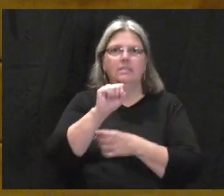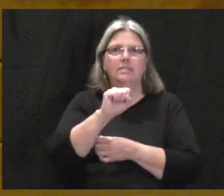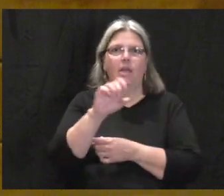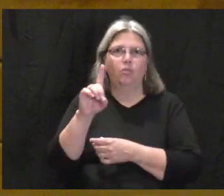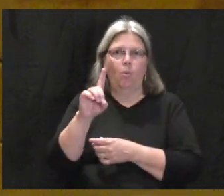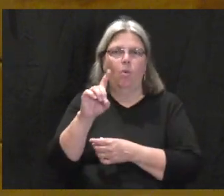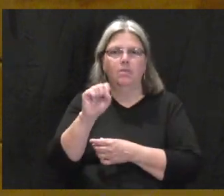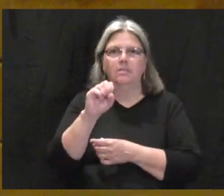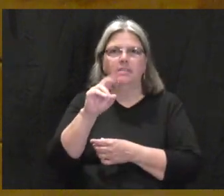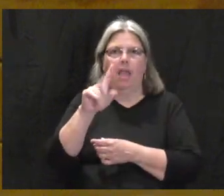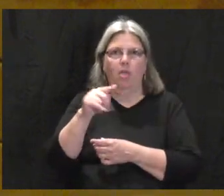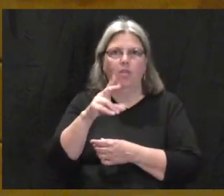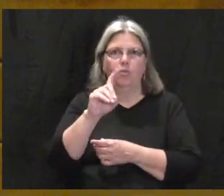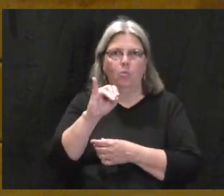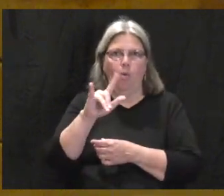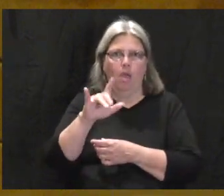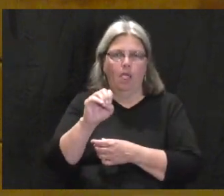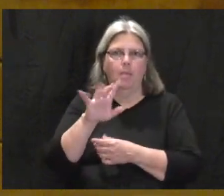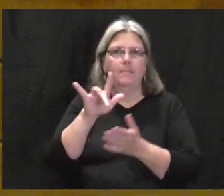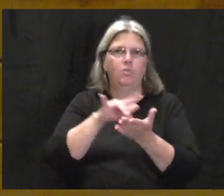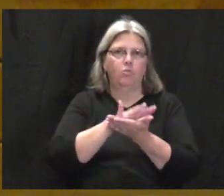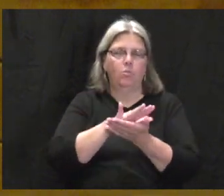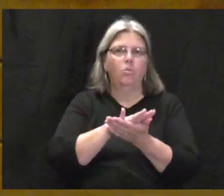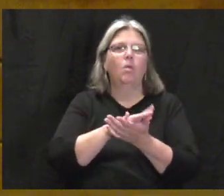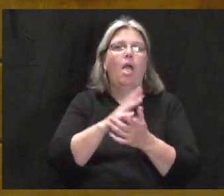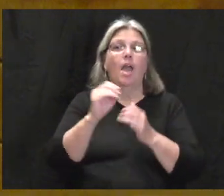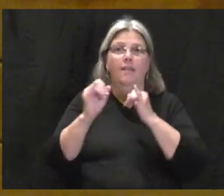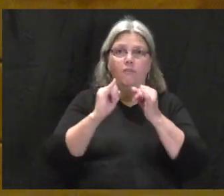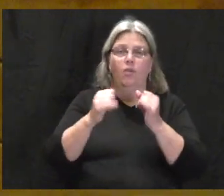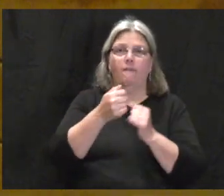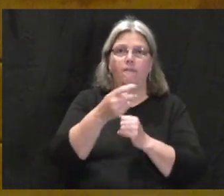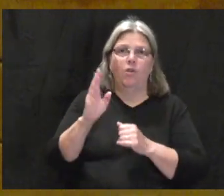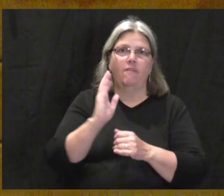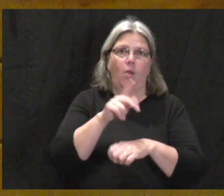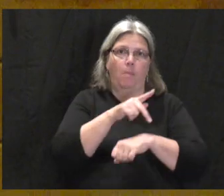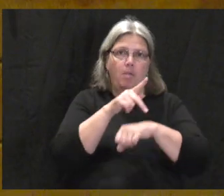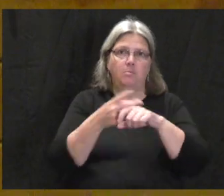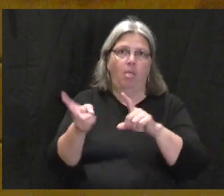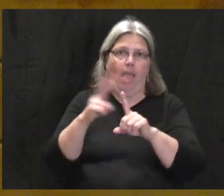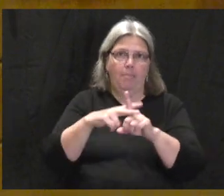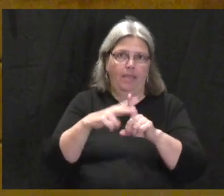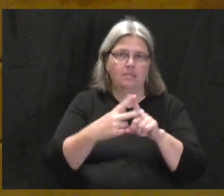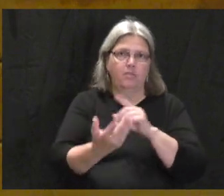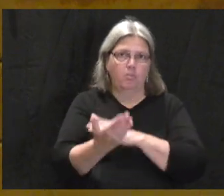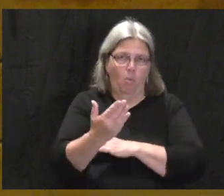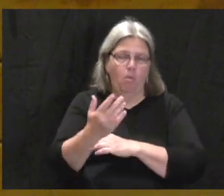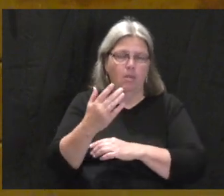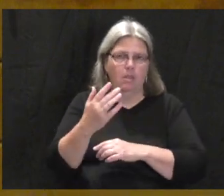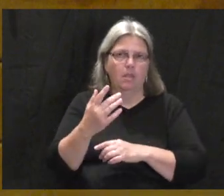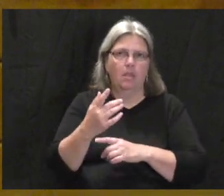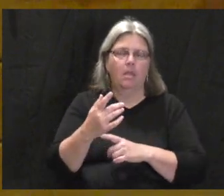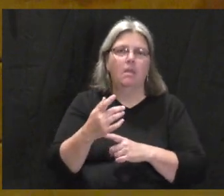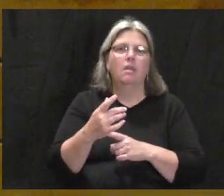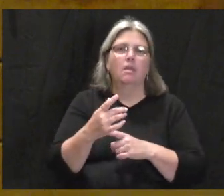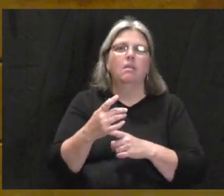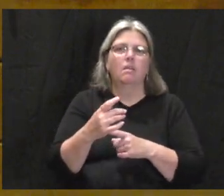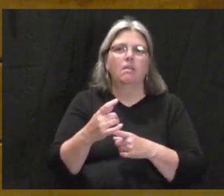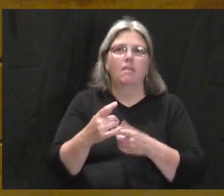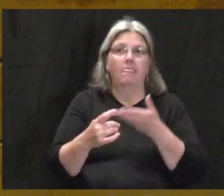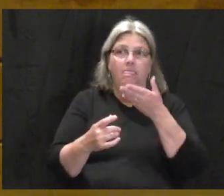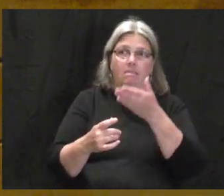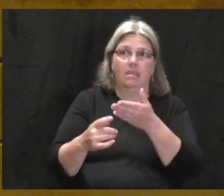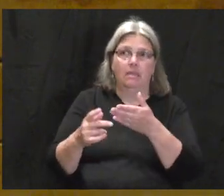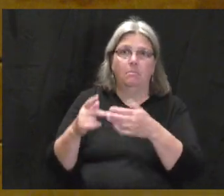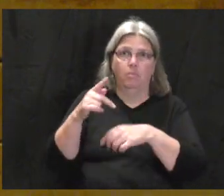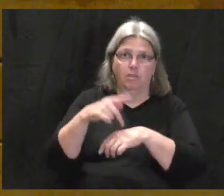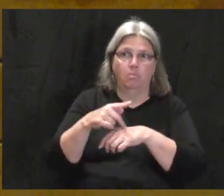but happened to be interviewing a couple of our principal applicants this morning, existing principals who have applied for some other